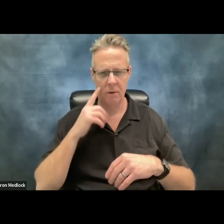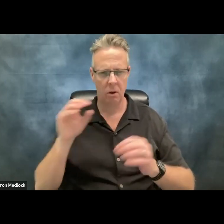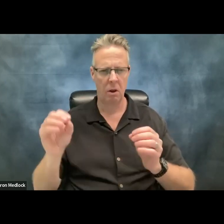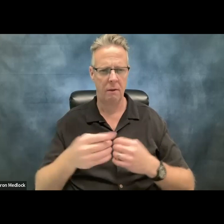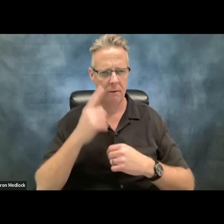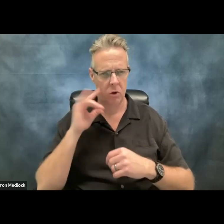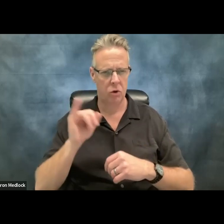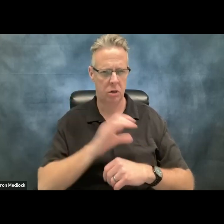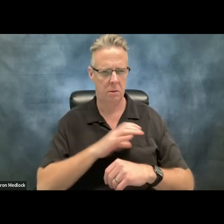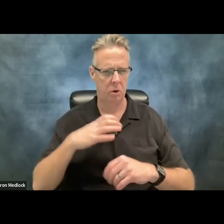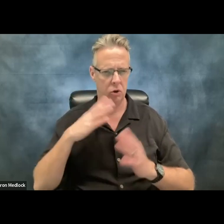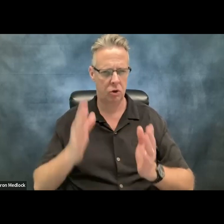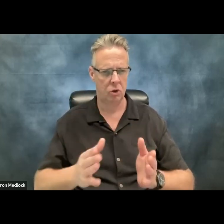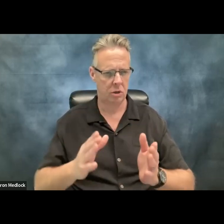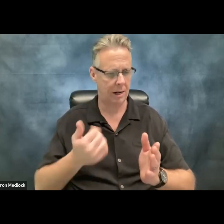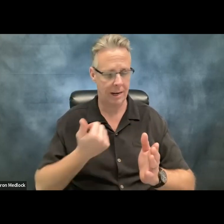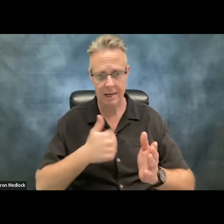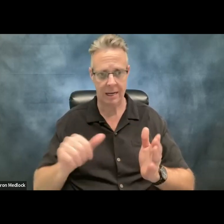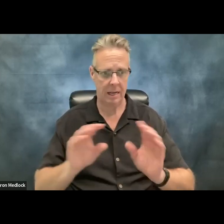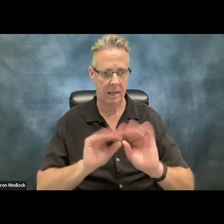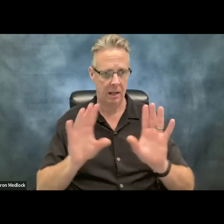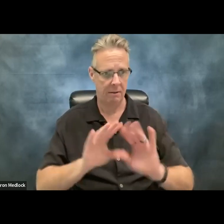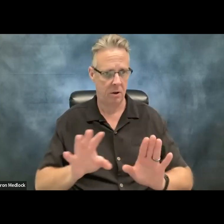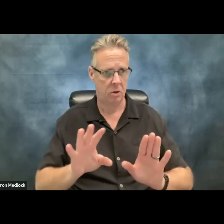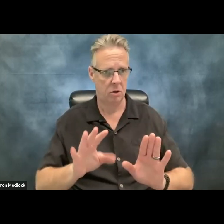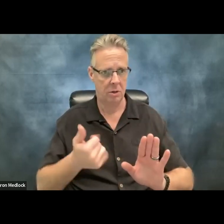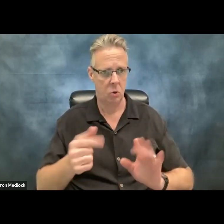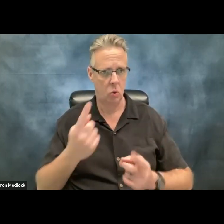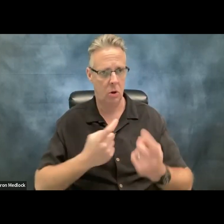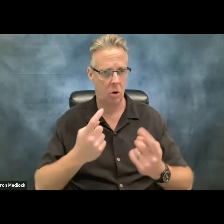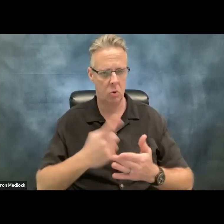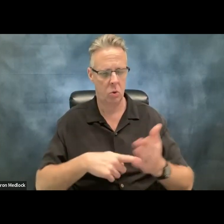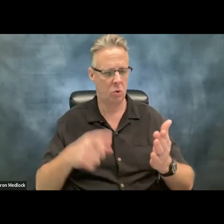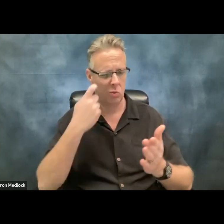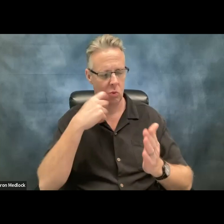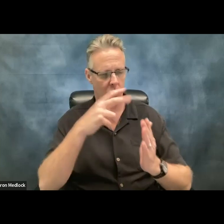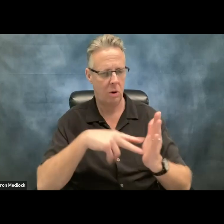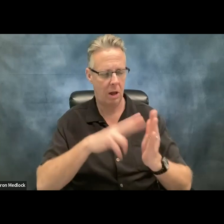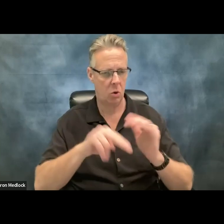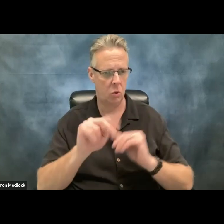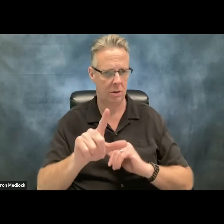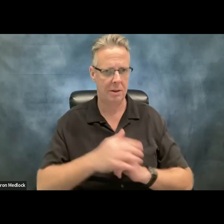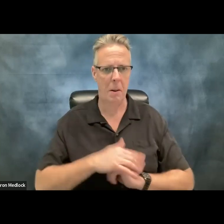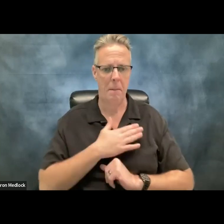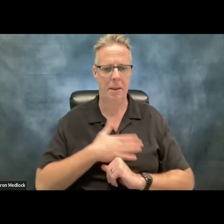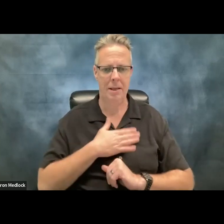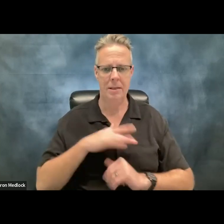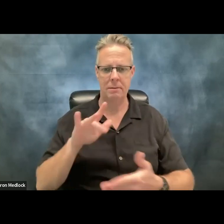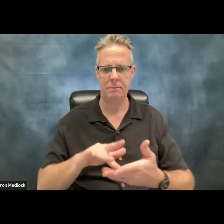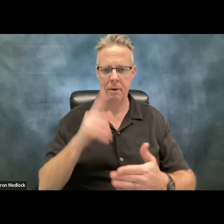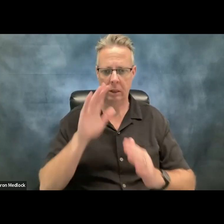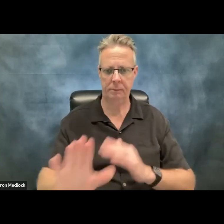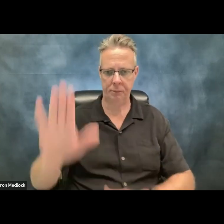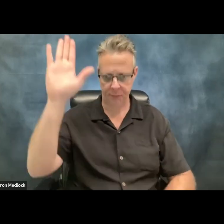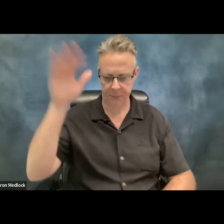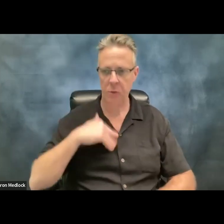Insurance Commissioner. Any clarifying questions that folks have about what you read in that newsletter. And please use the raise your hand button